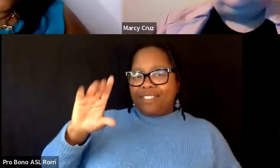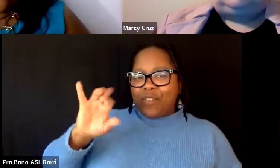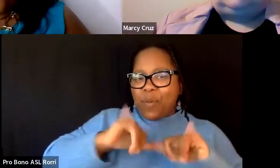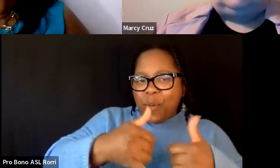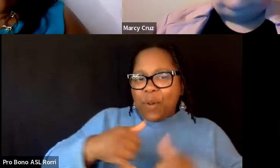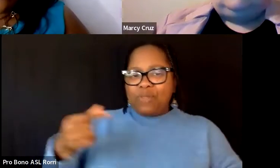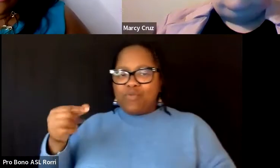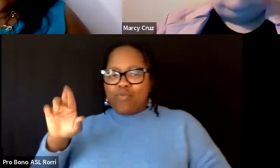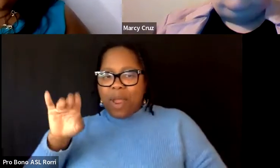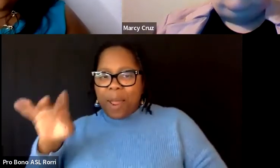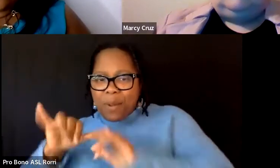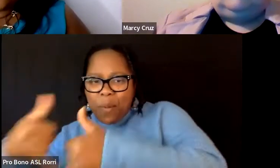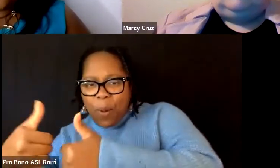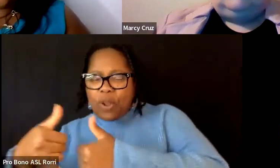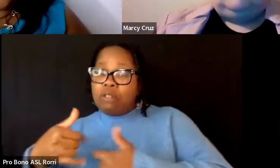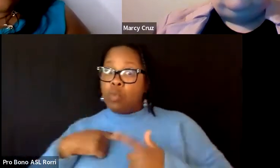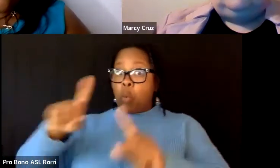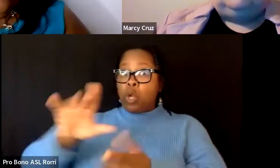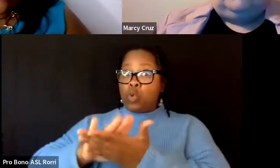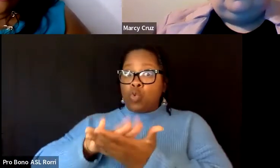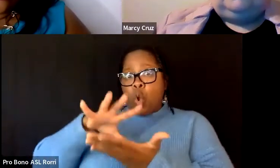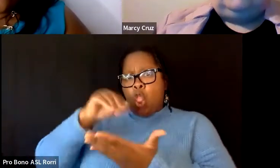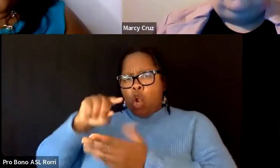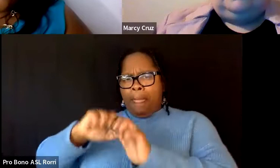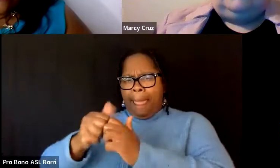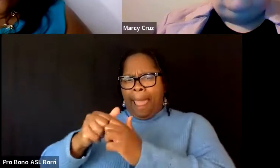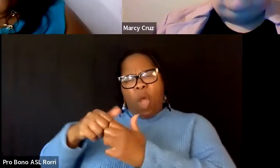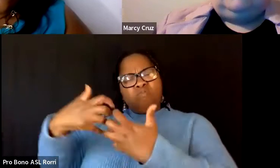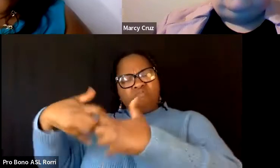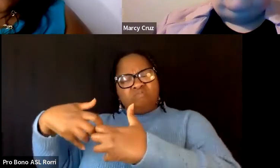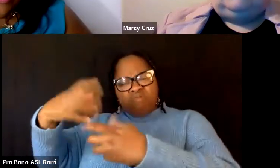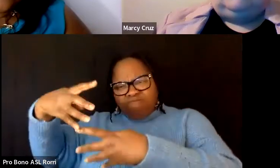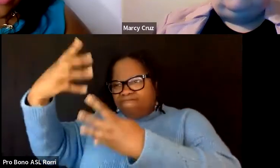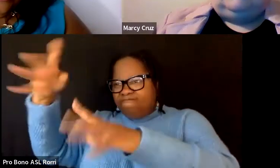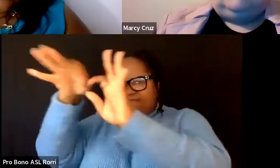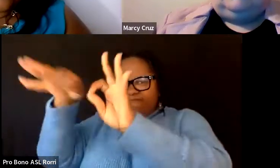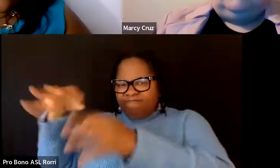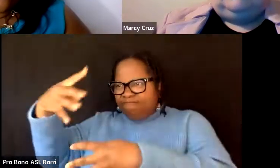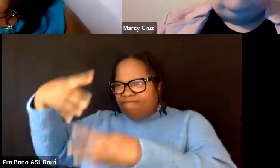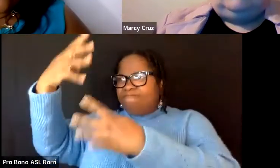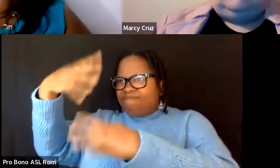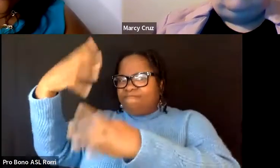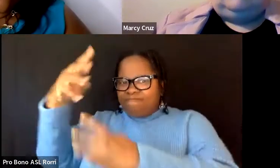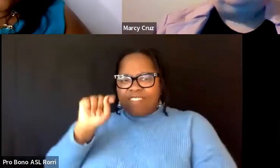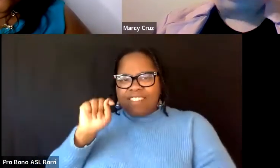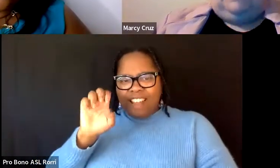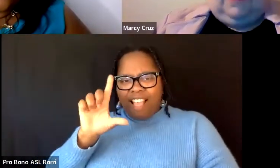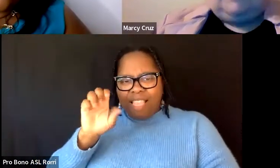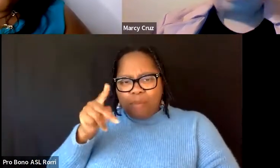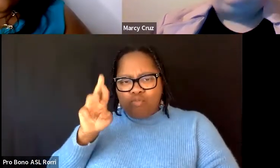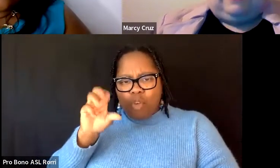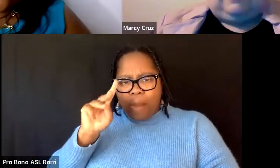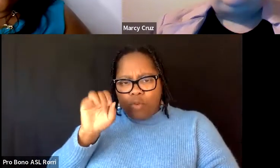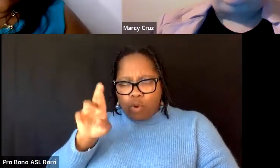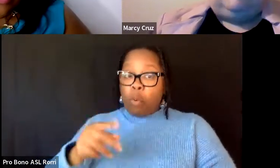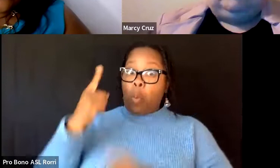read the teleprompter and things like that. And so one of my teachers was Idalis, and you might remember her as an